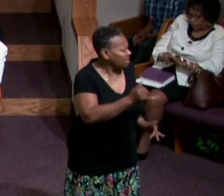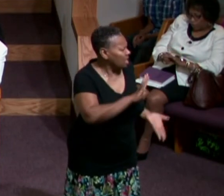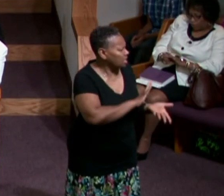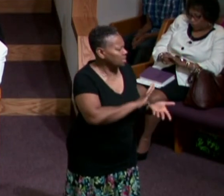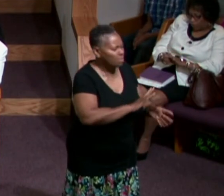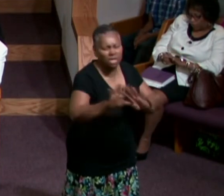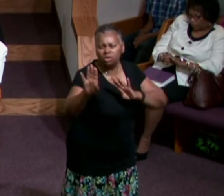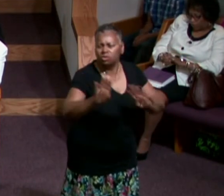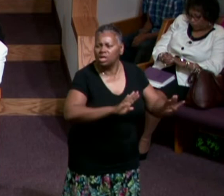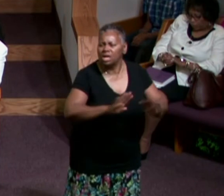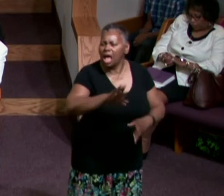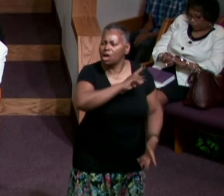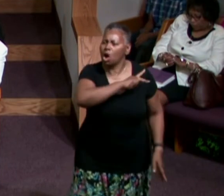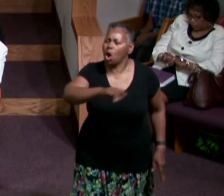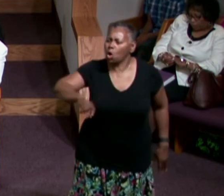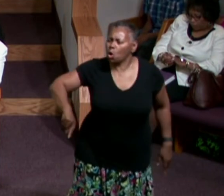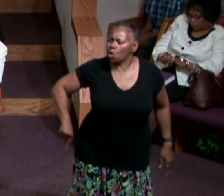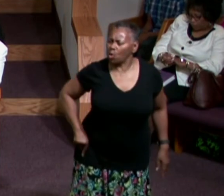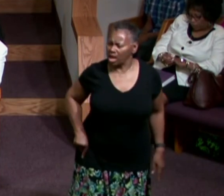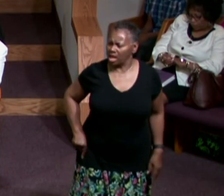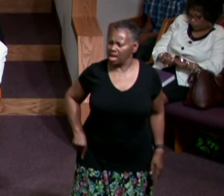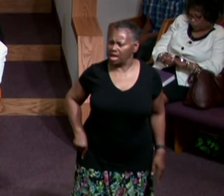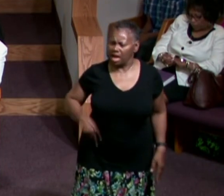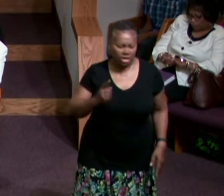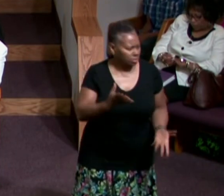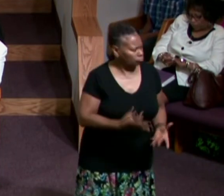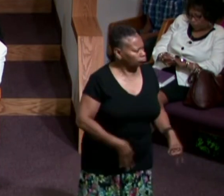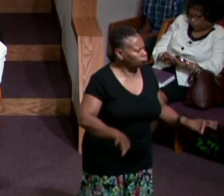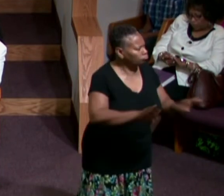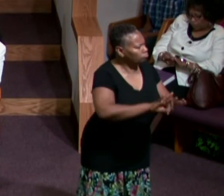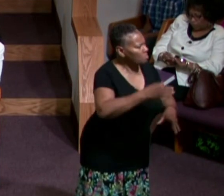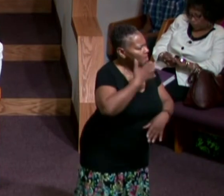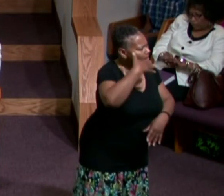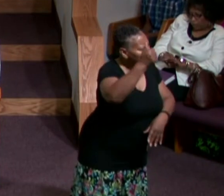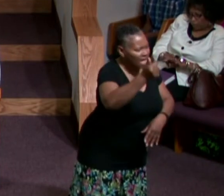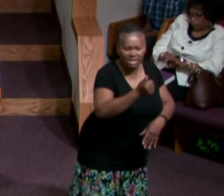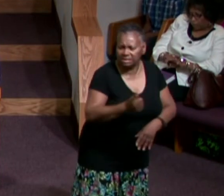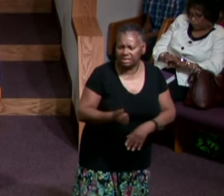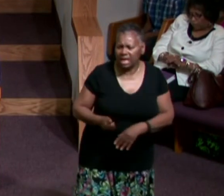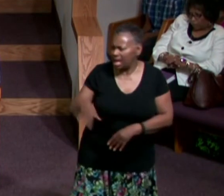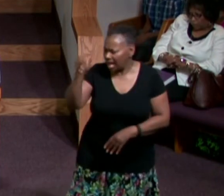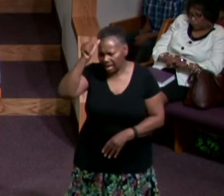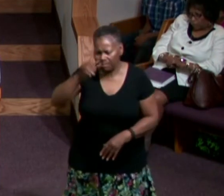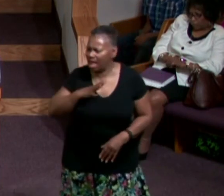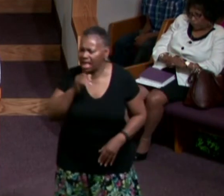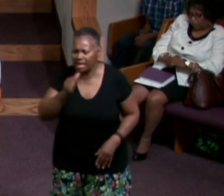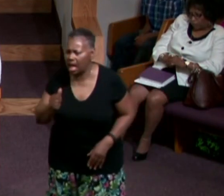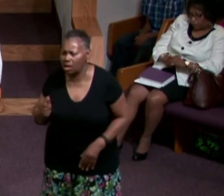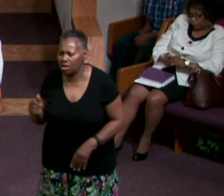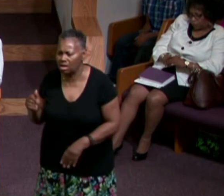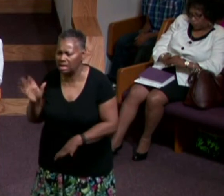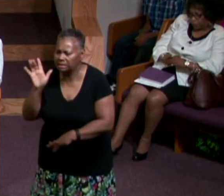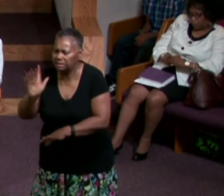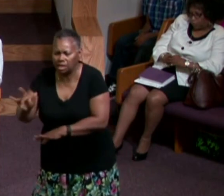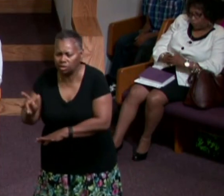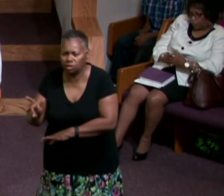very best from a man that's not going to lay his hands on her unless it's like Johnny Gill in the right way.